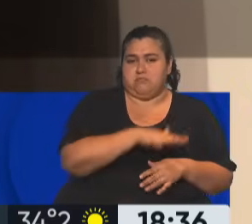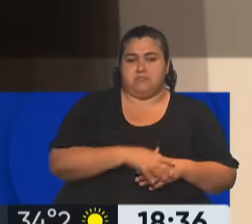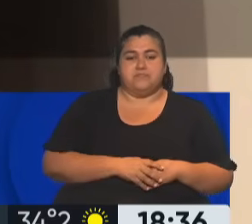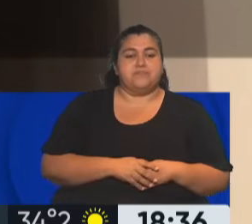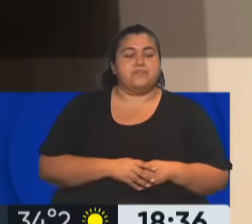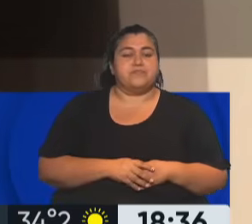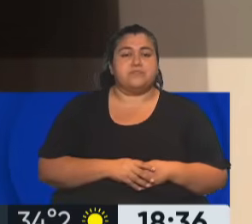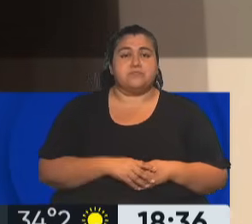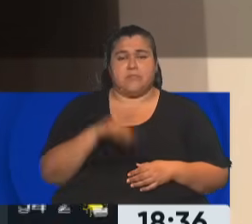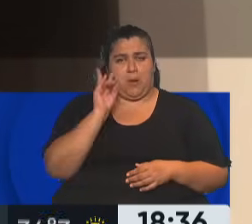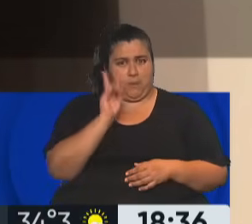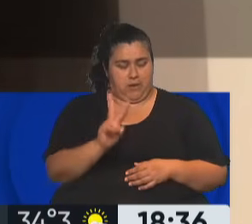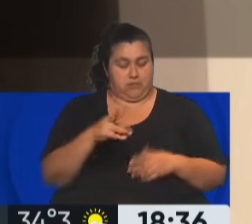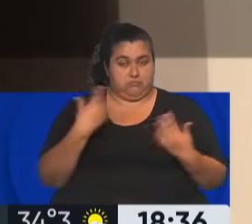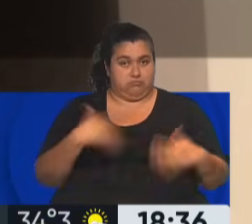Well, I do see